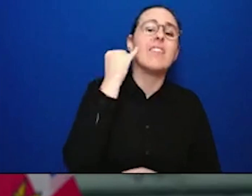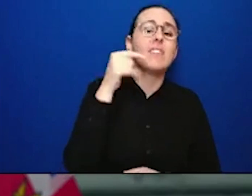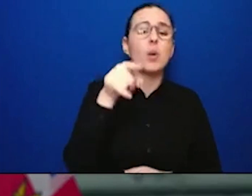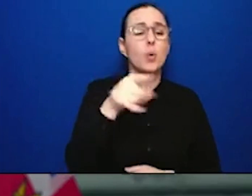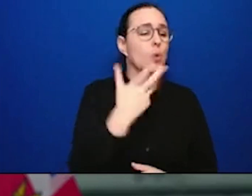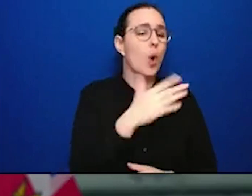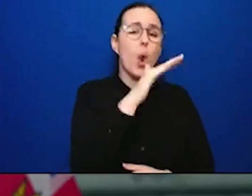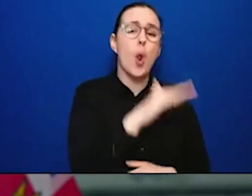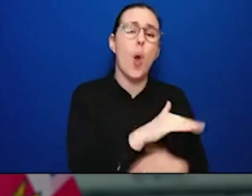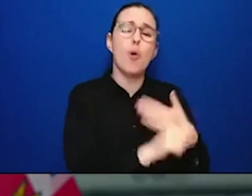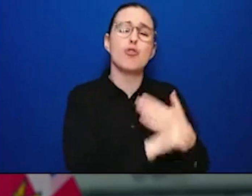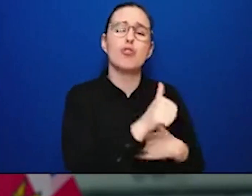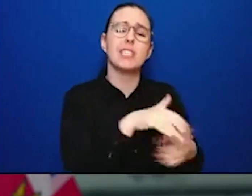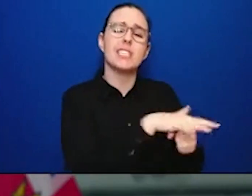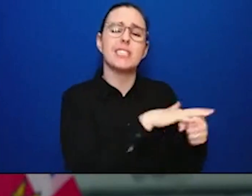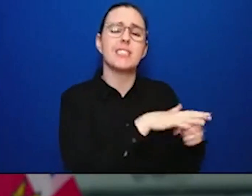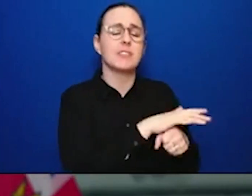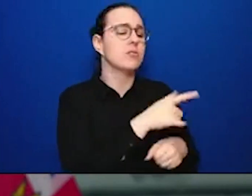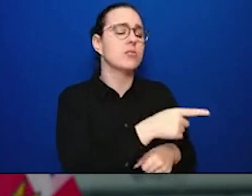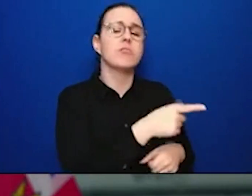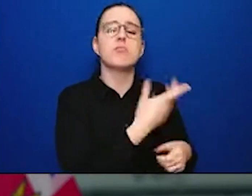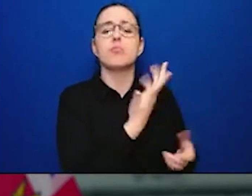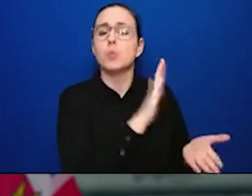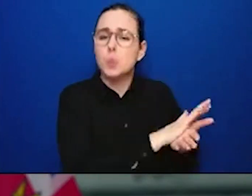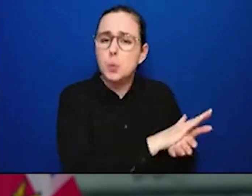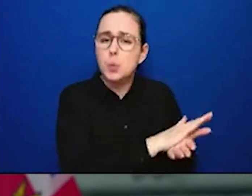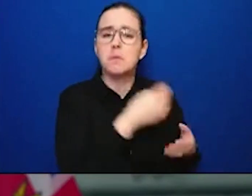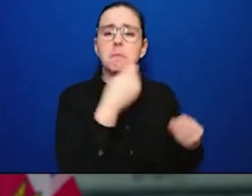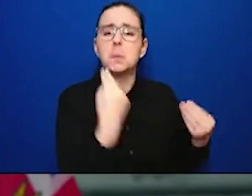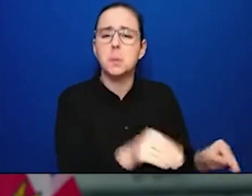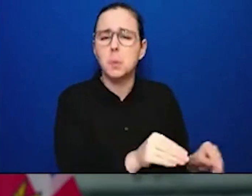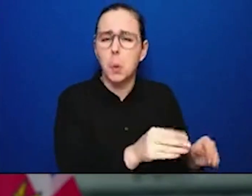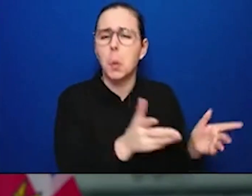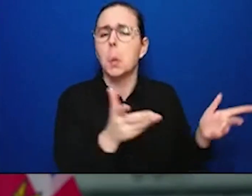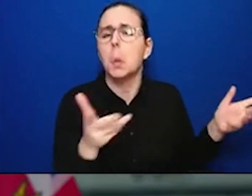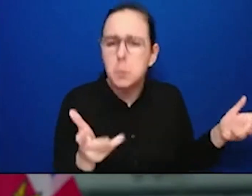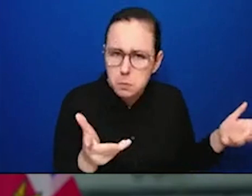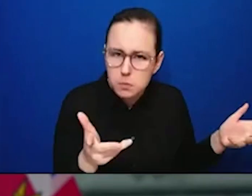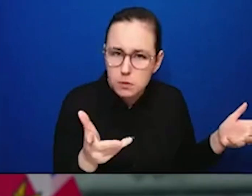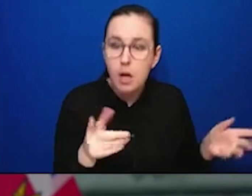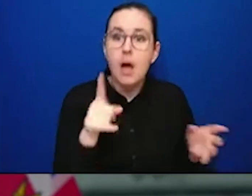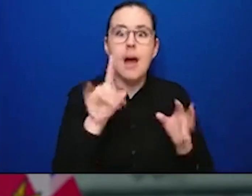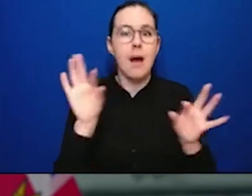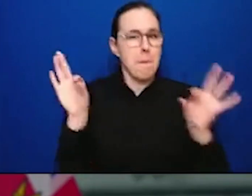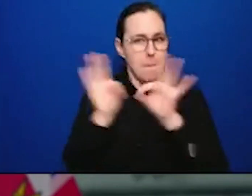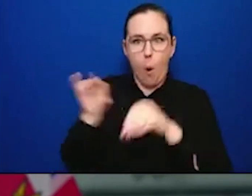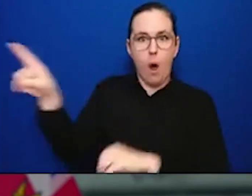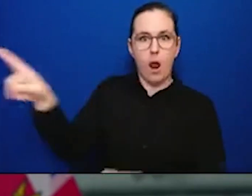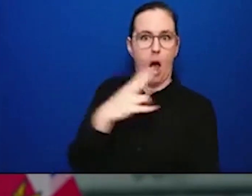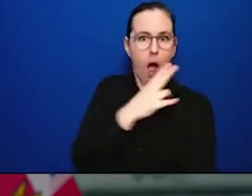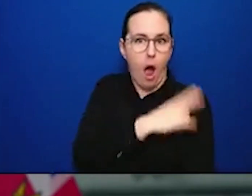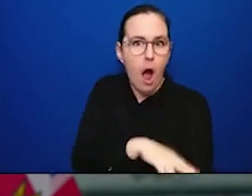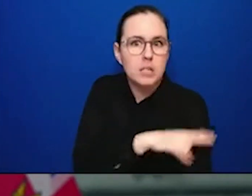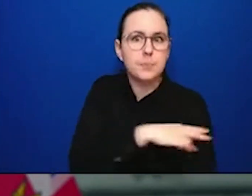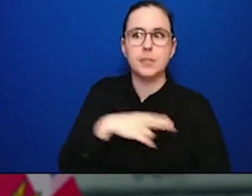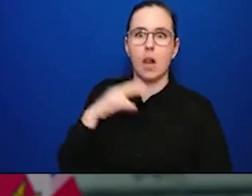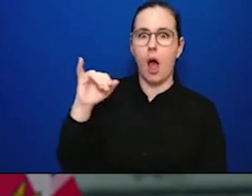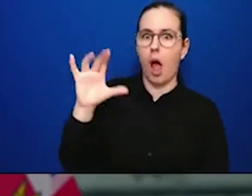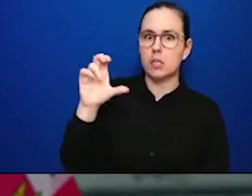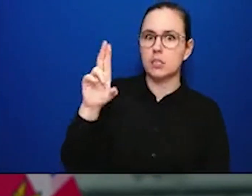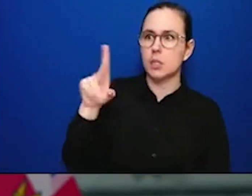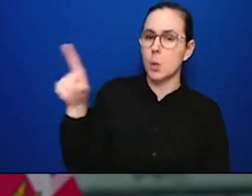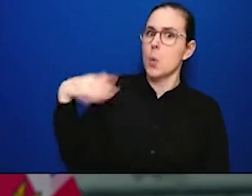The other important thing, of course, is as much as possible, if you are feeling unwell, to stay home and stay away from others until